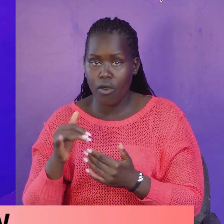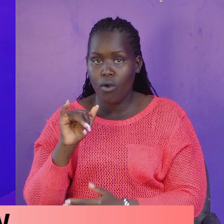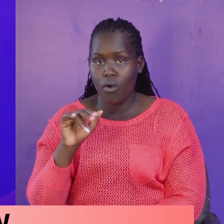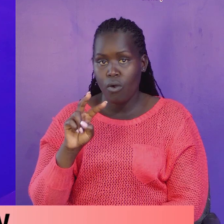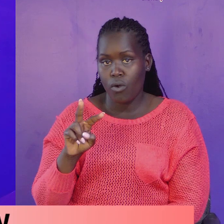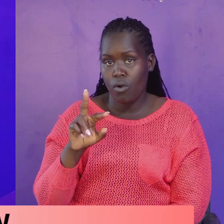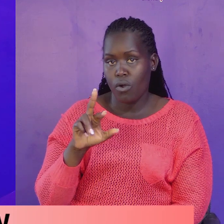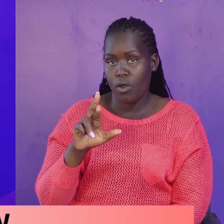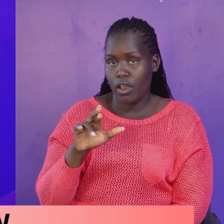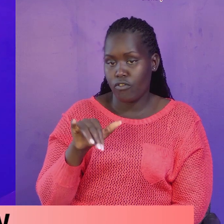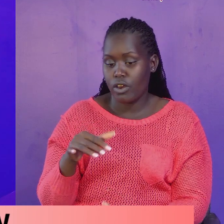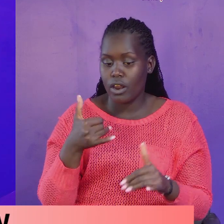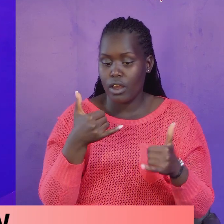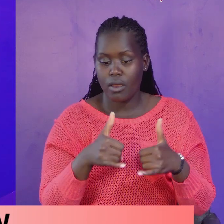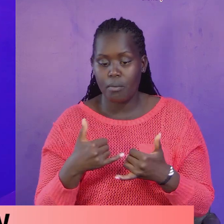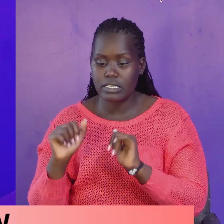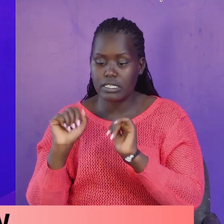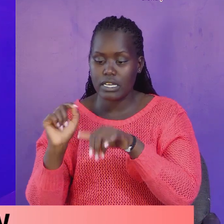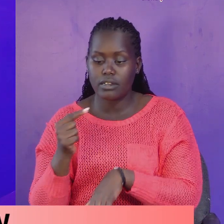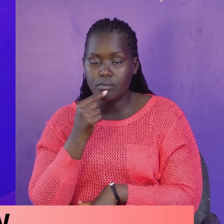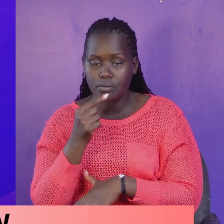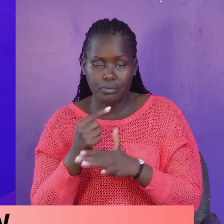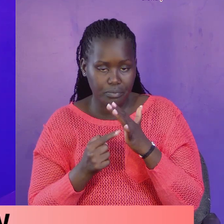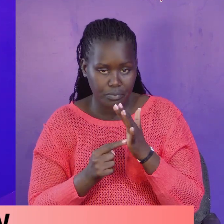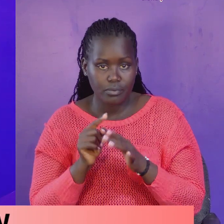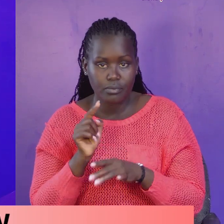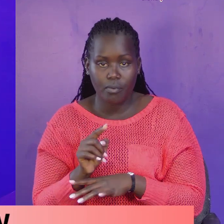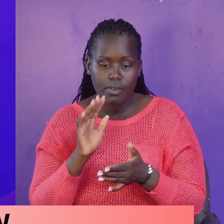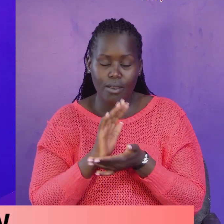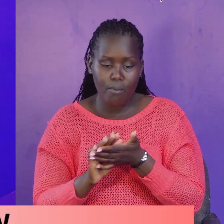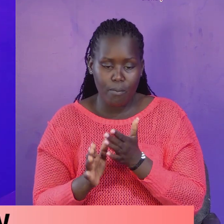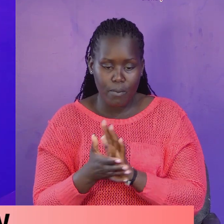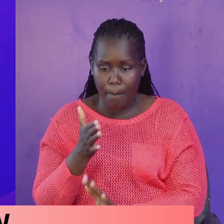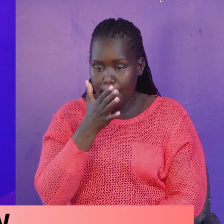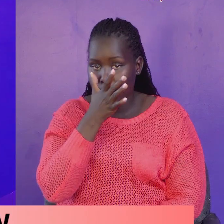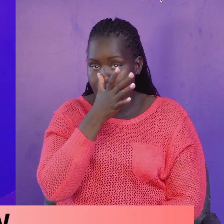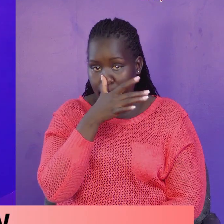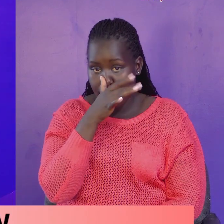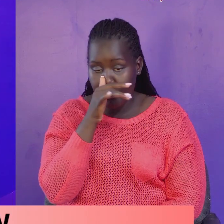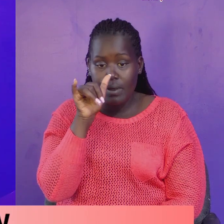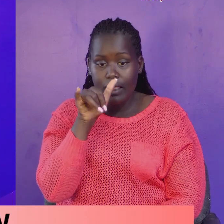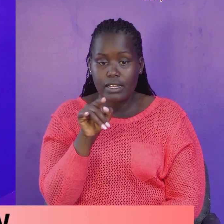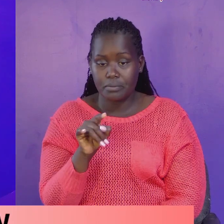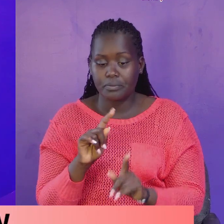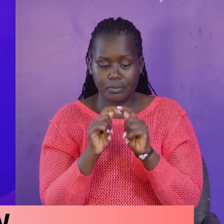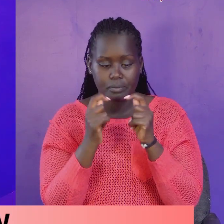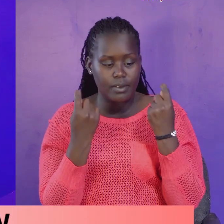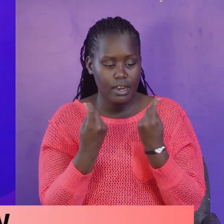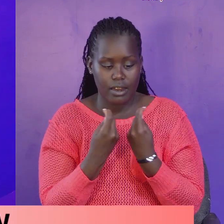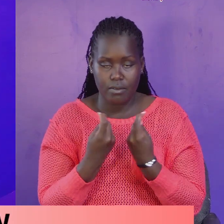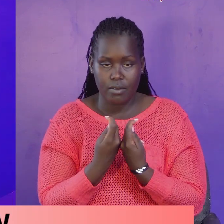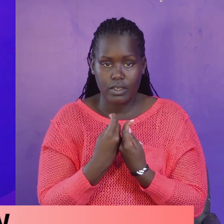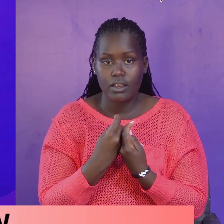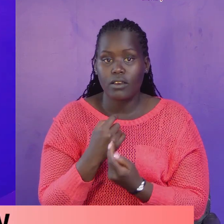plays, I can tell you, without lying to you, that this team